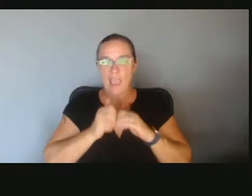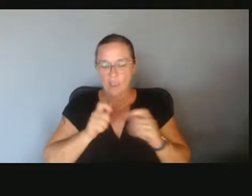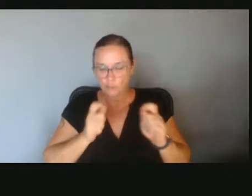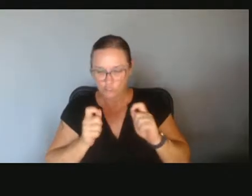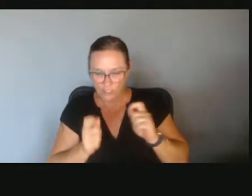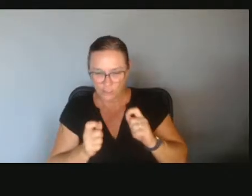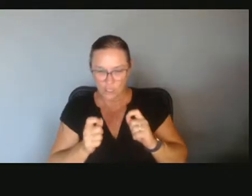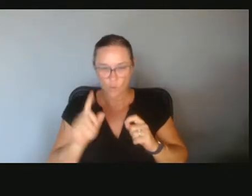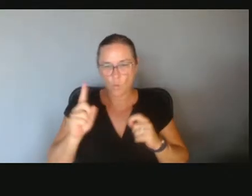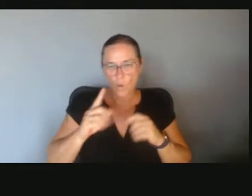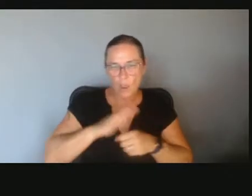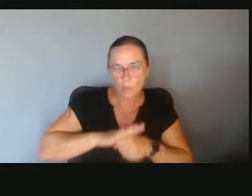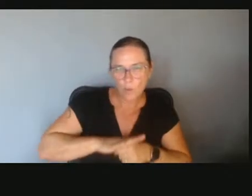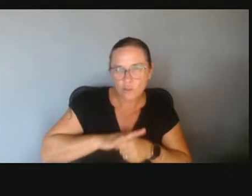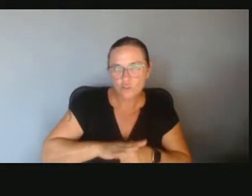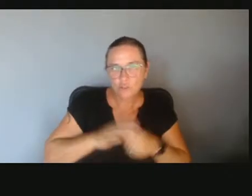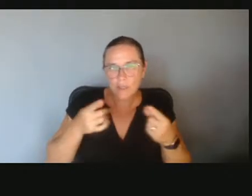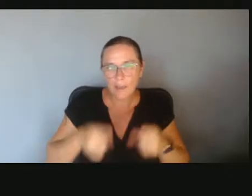that kind of stuff there.